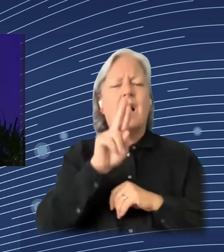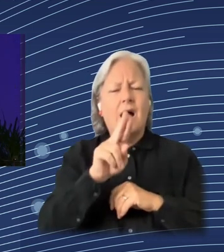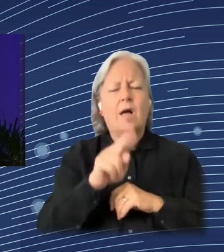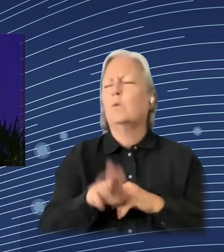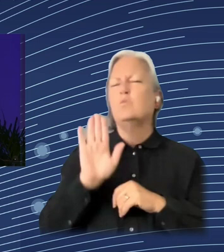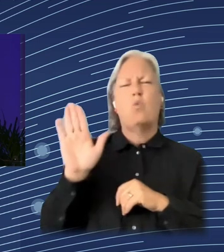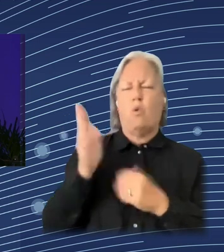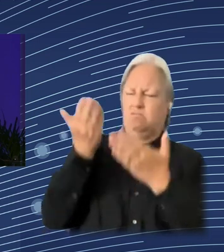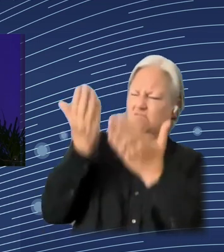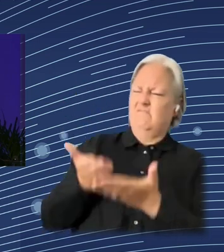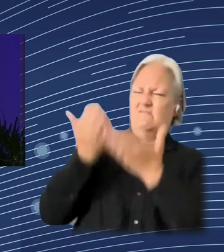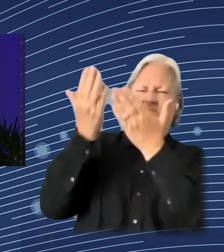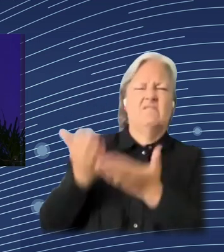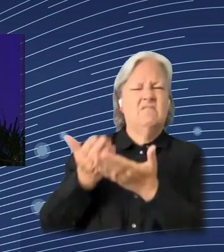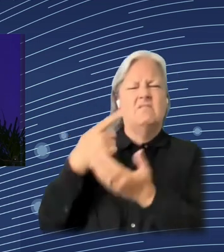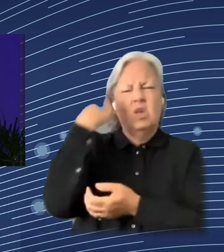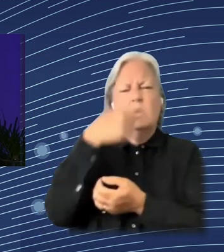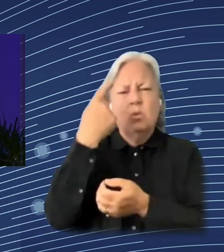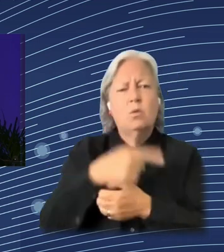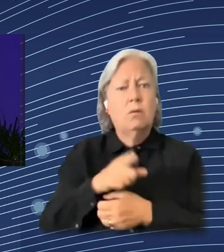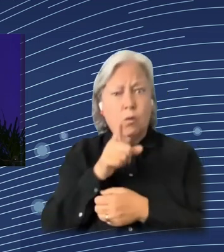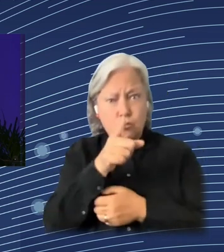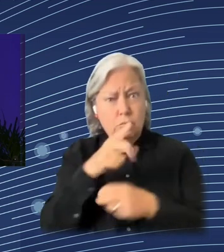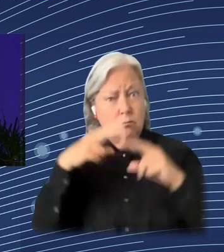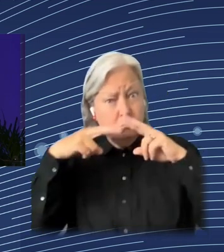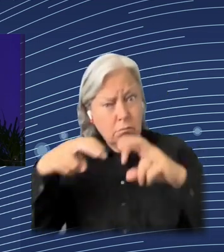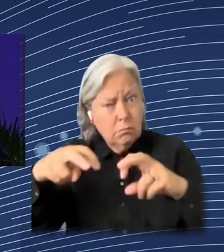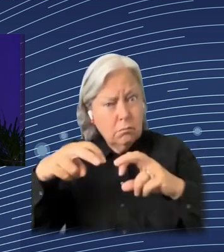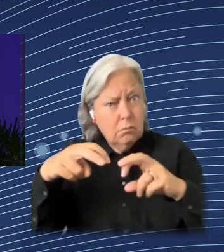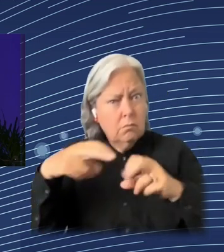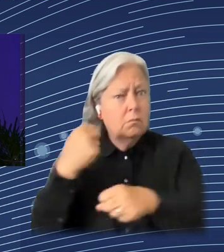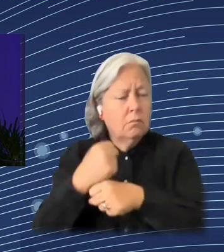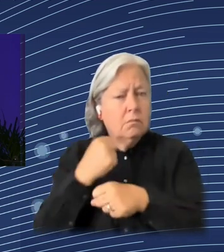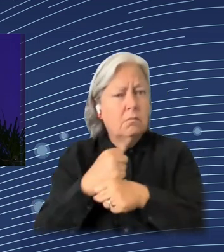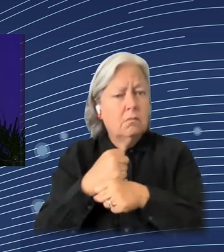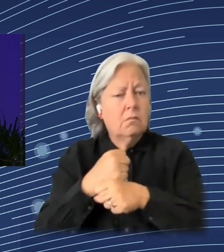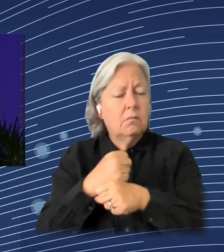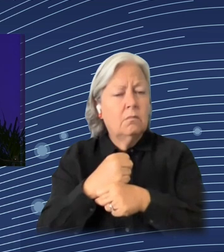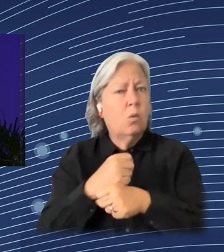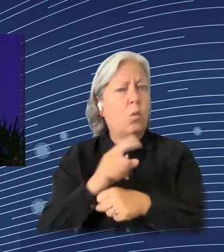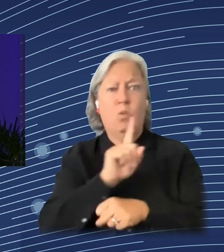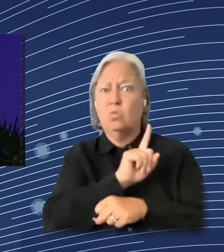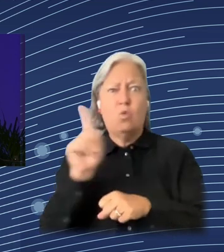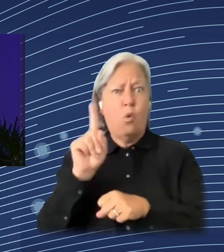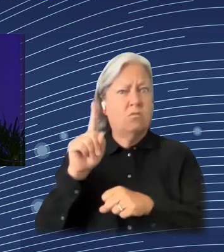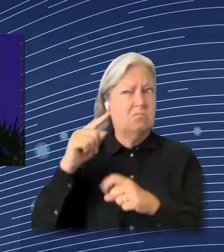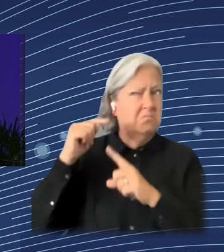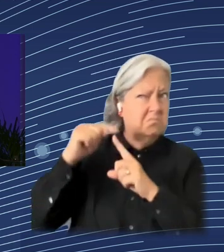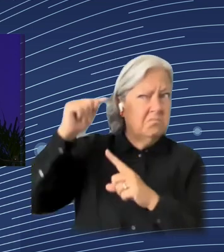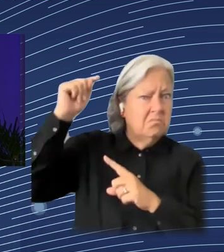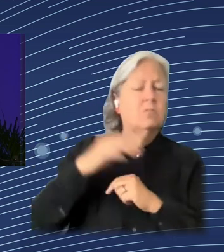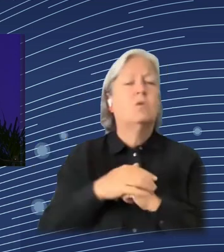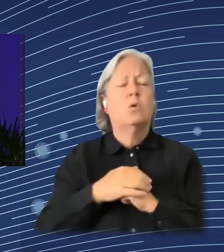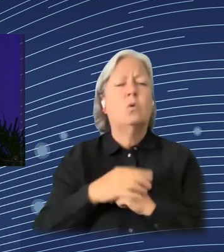you. Are you a researcher? You're none of the above. All right. Are you a public employment